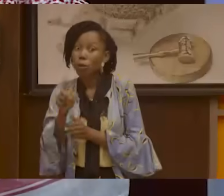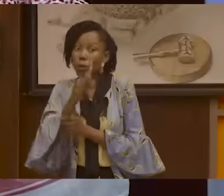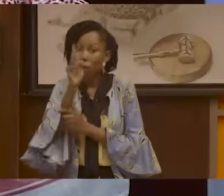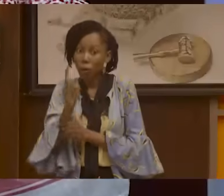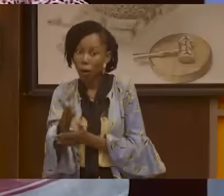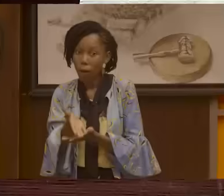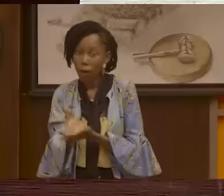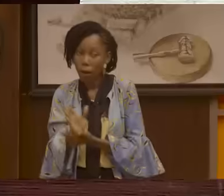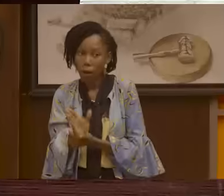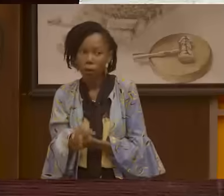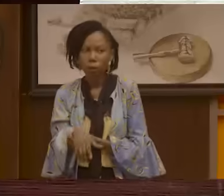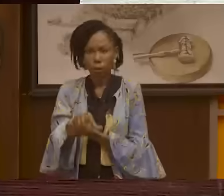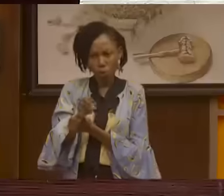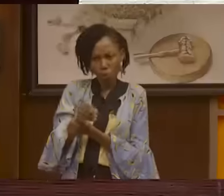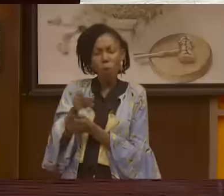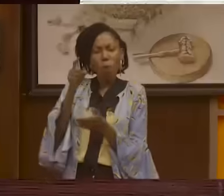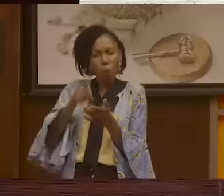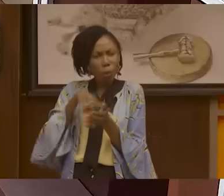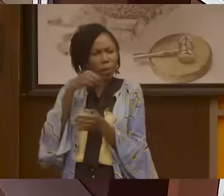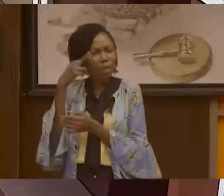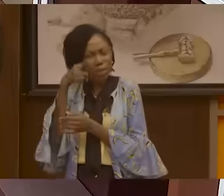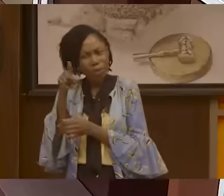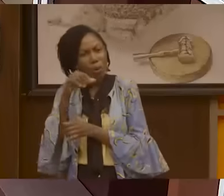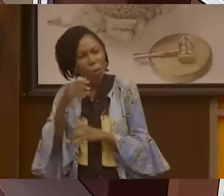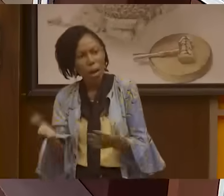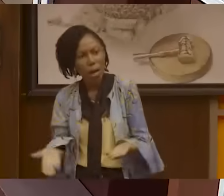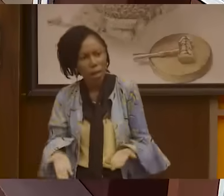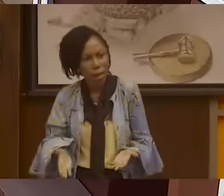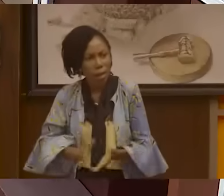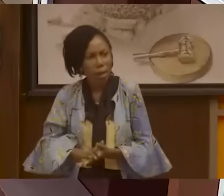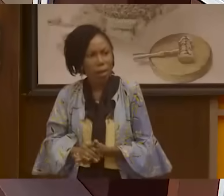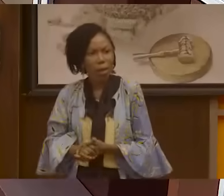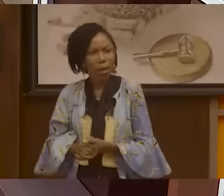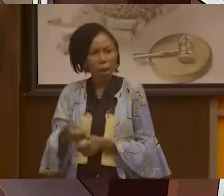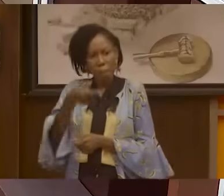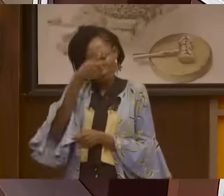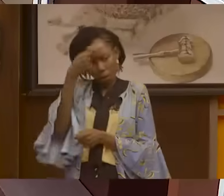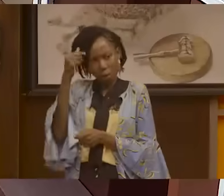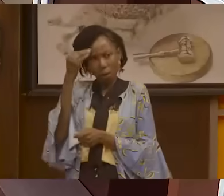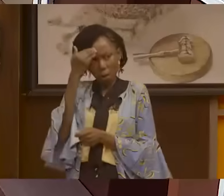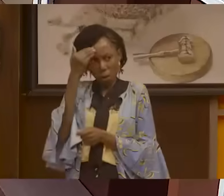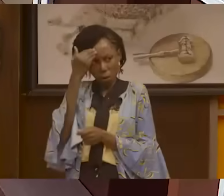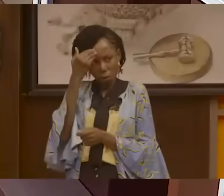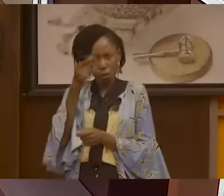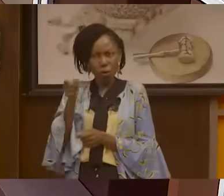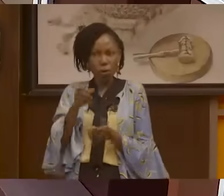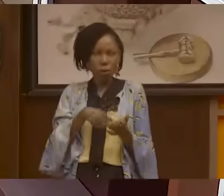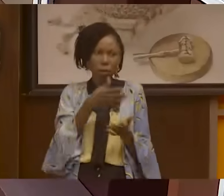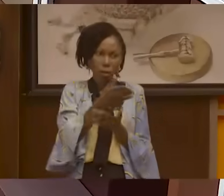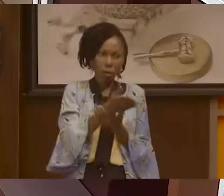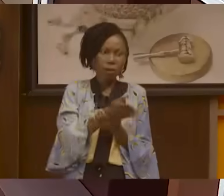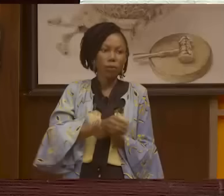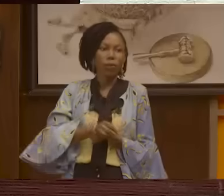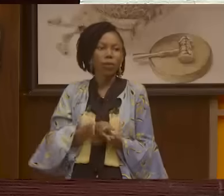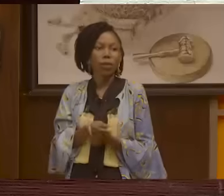Right. There must be a reason why you are in court today. Yes, ma'am. Because I know what your claim is here.